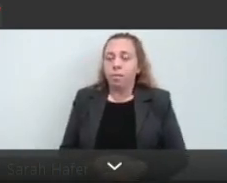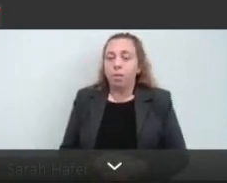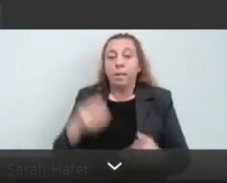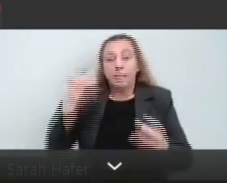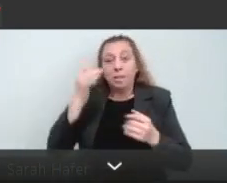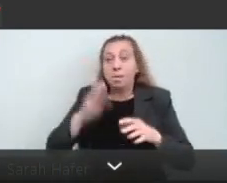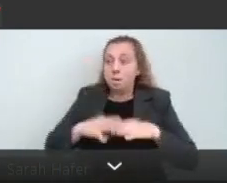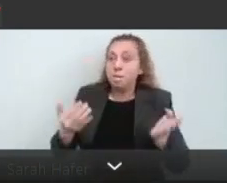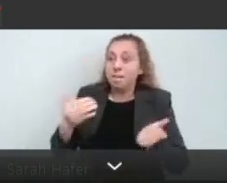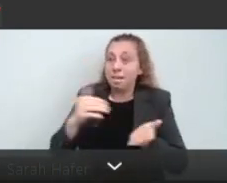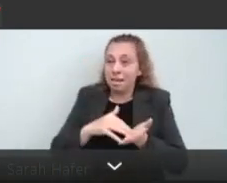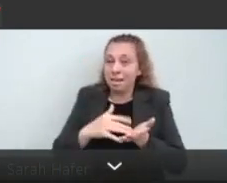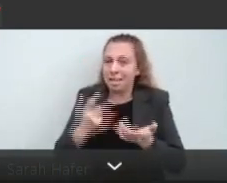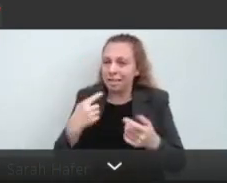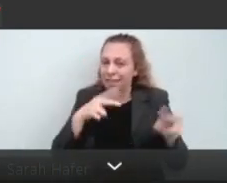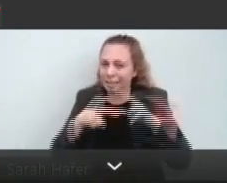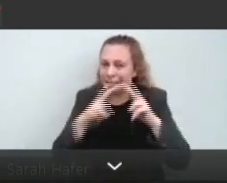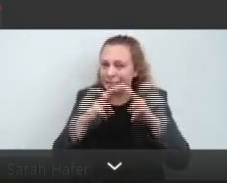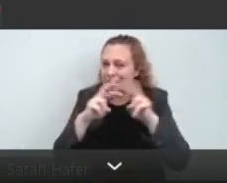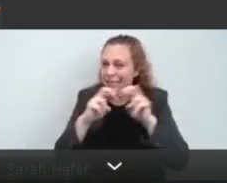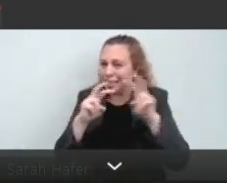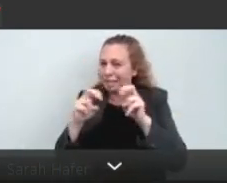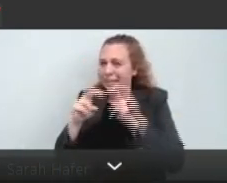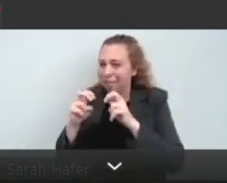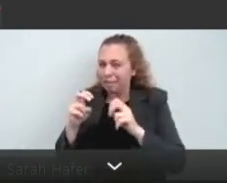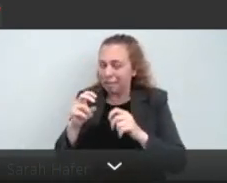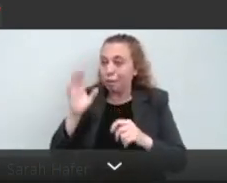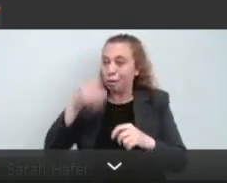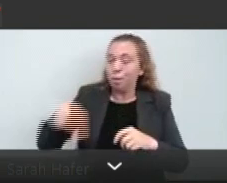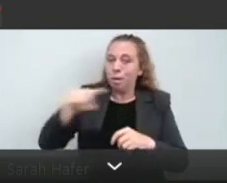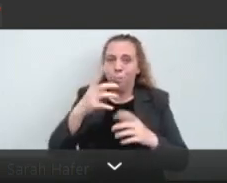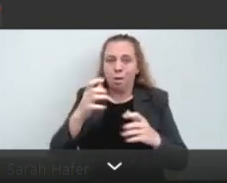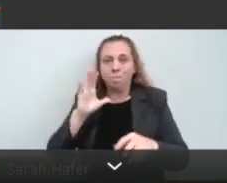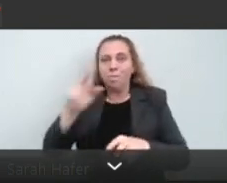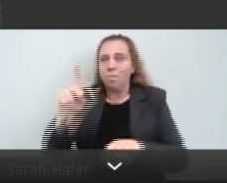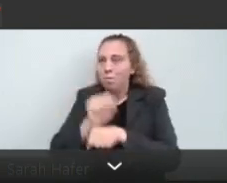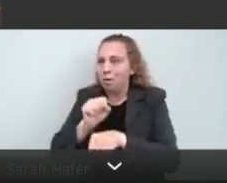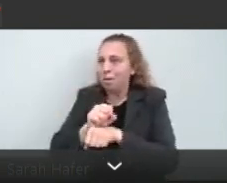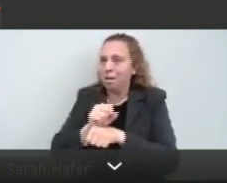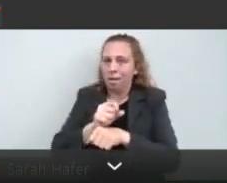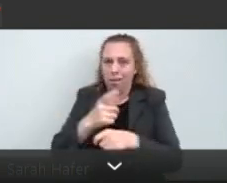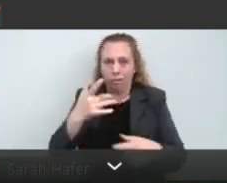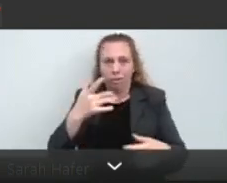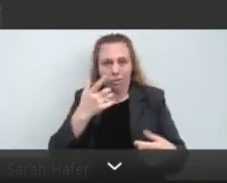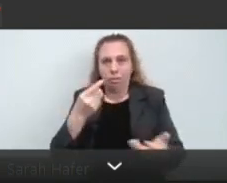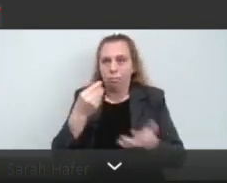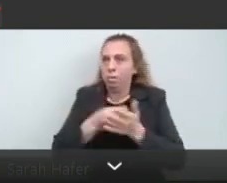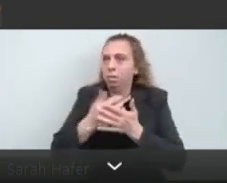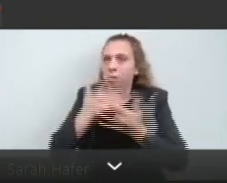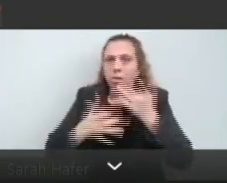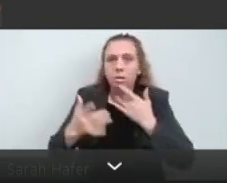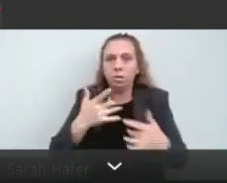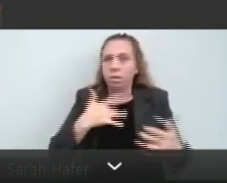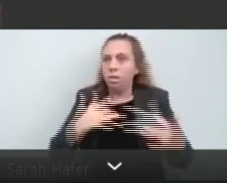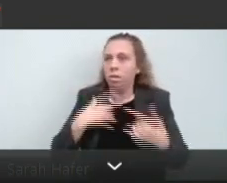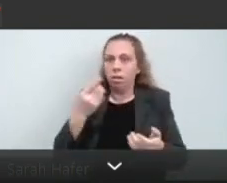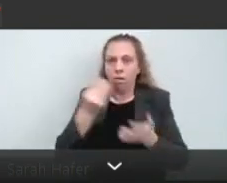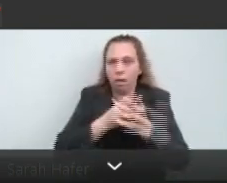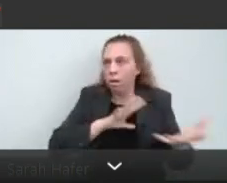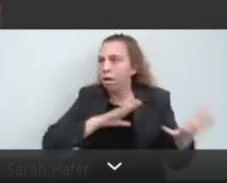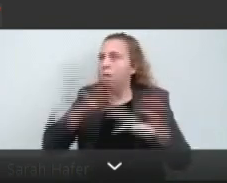to get back to their jobs, understandably, worried about their finances, worried about the local economy. And we also have to think